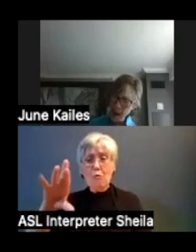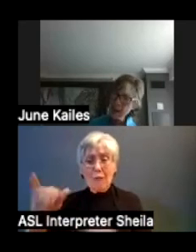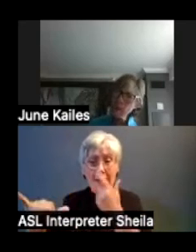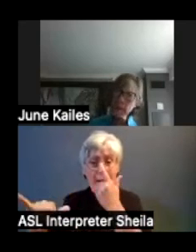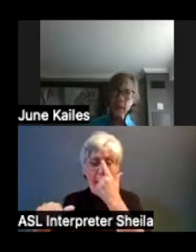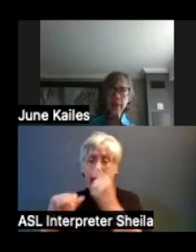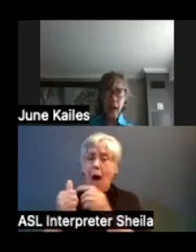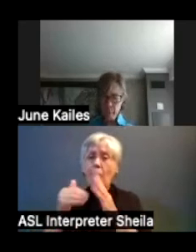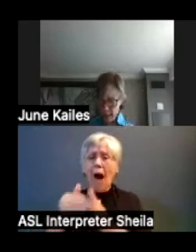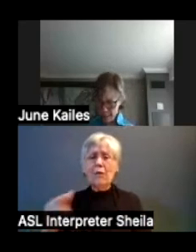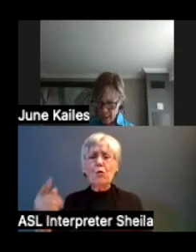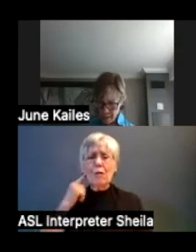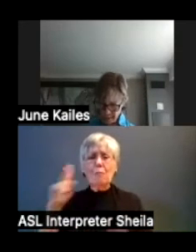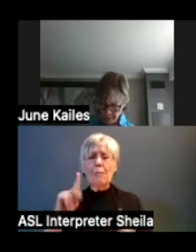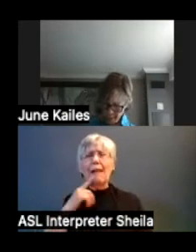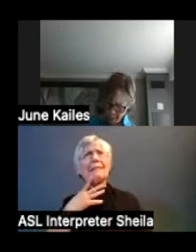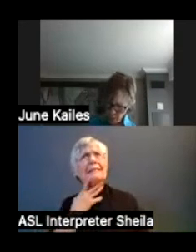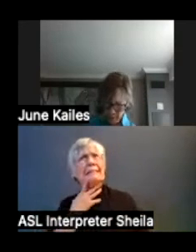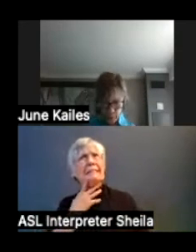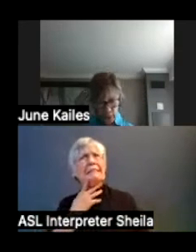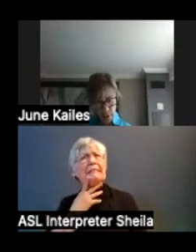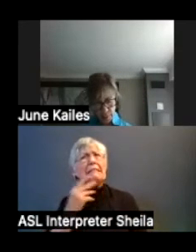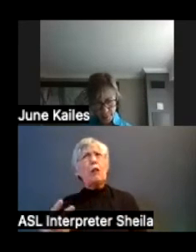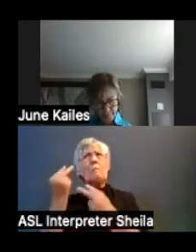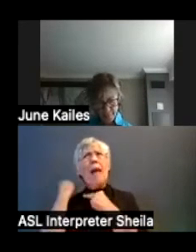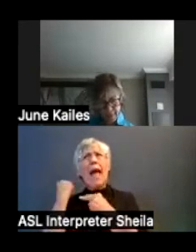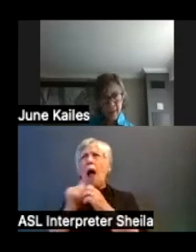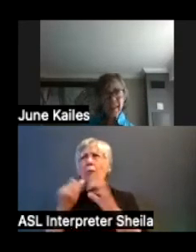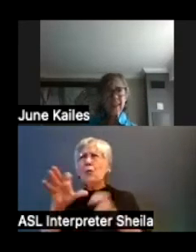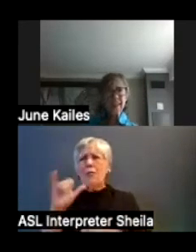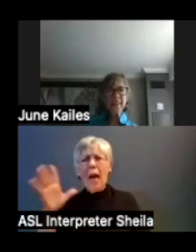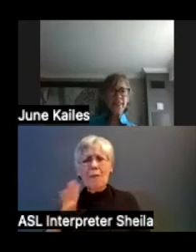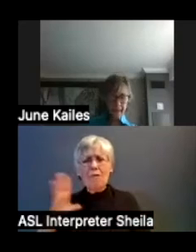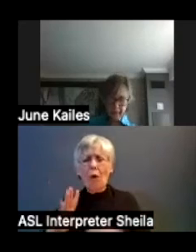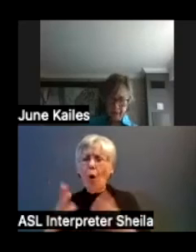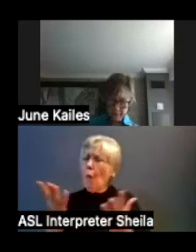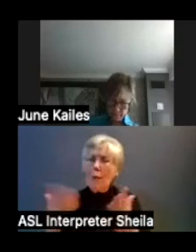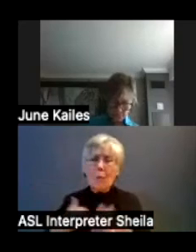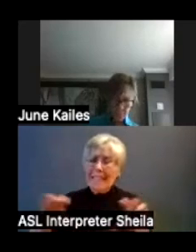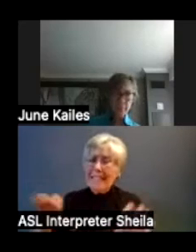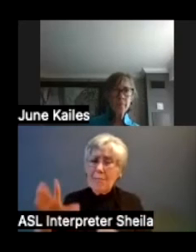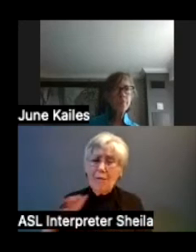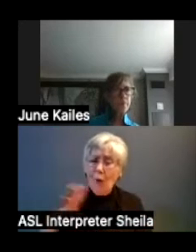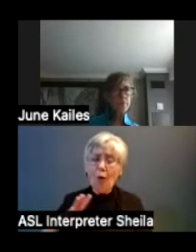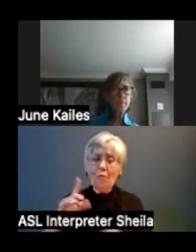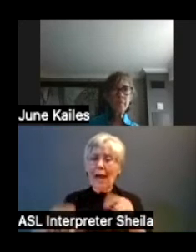now, how did we do that back then? What did we do? So next slide.